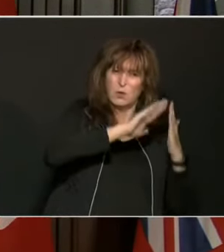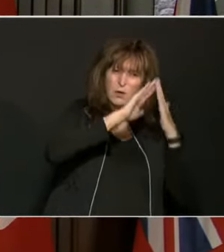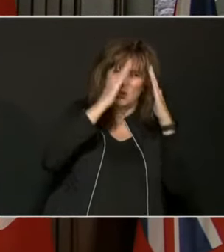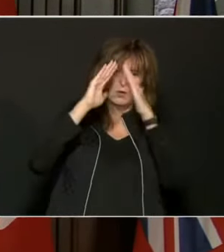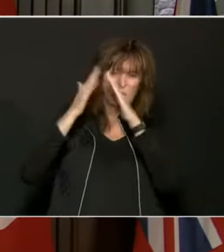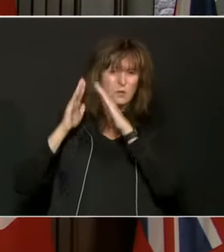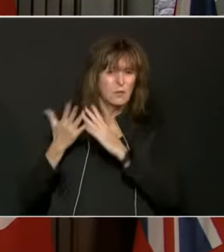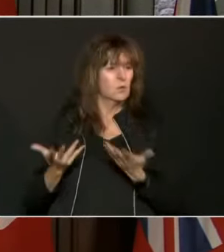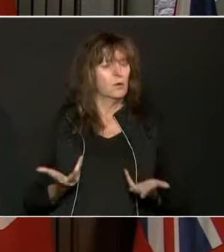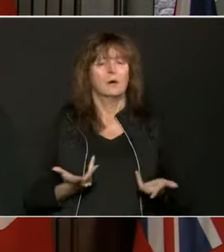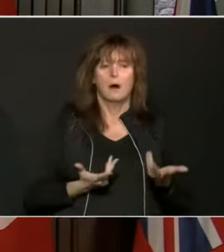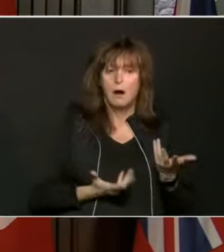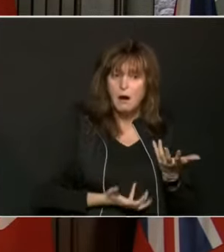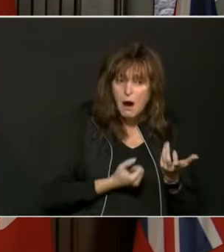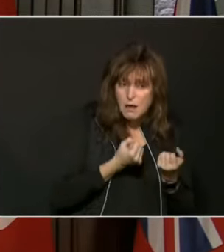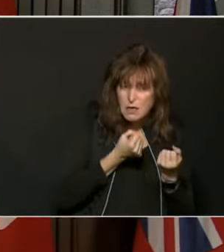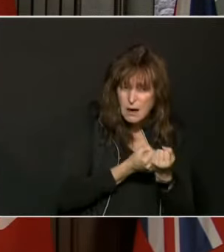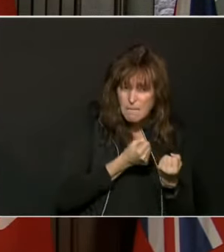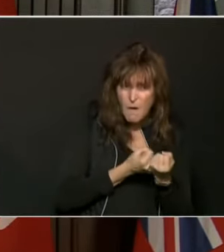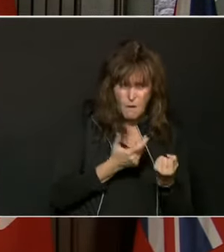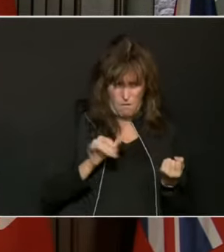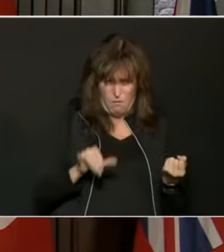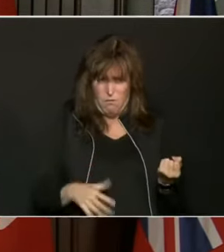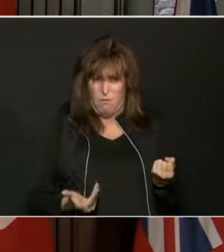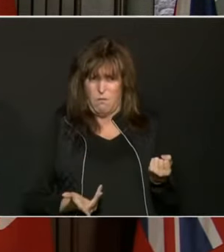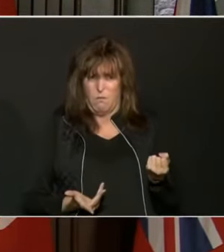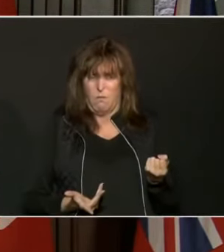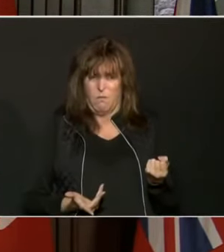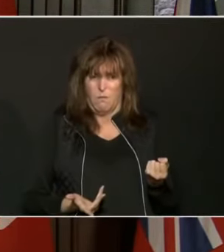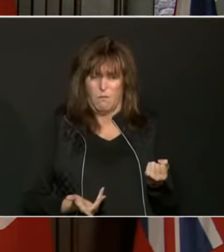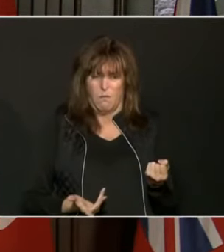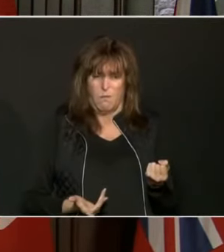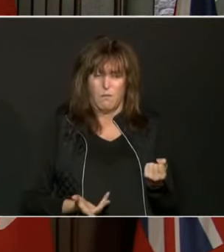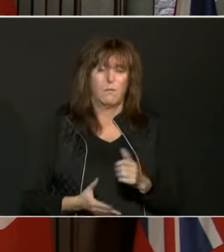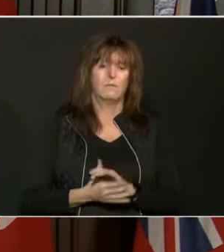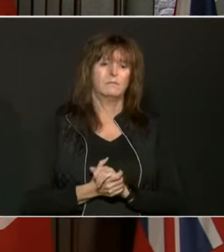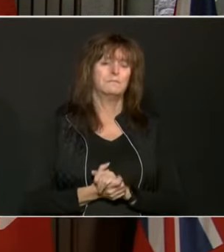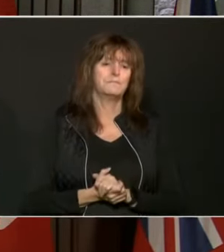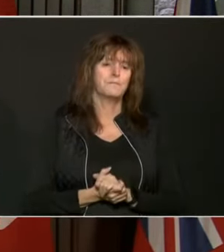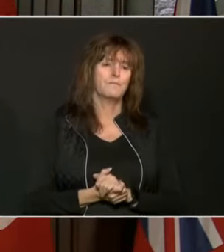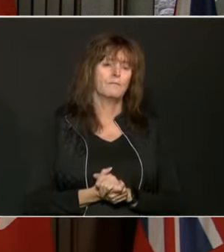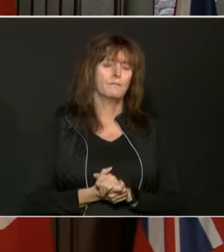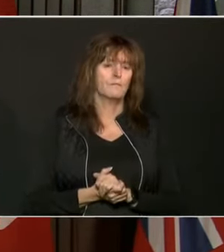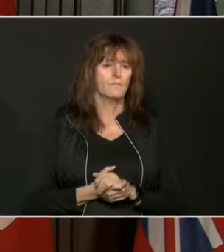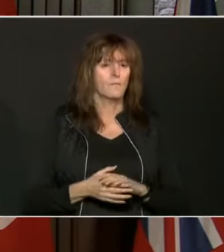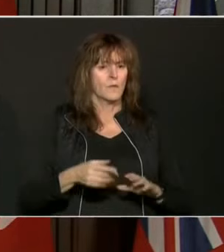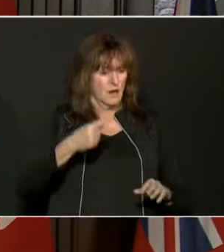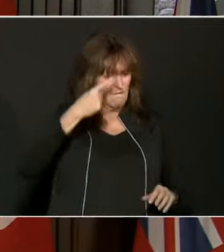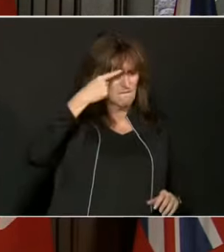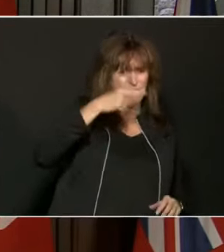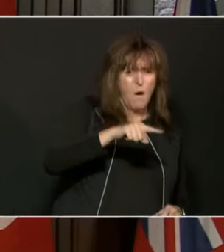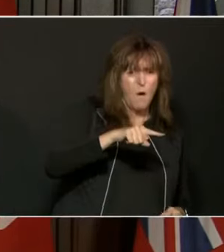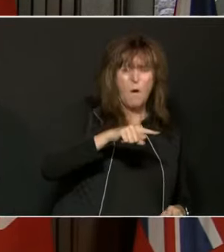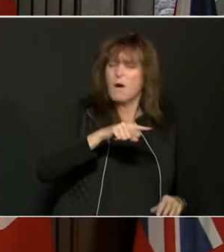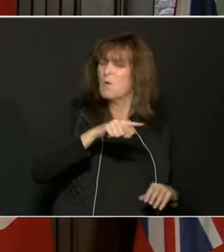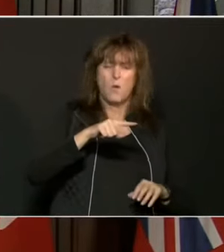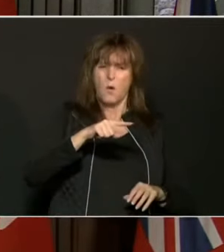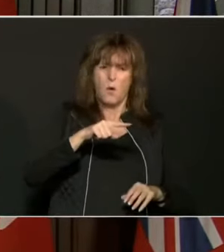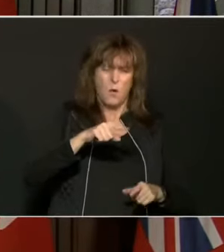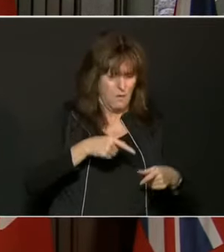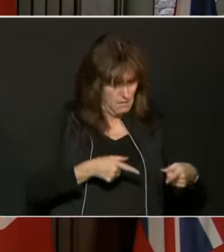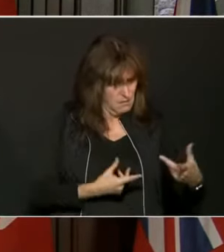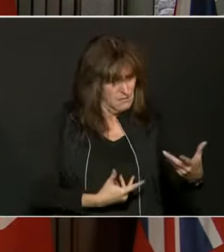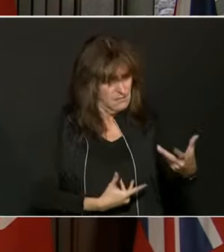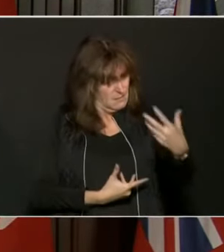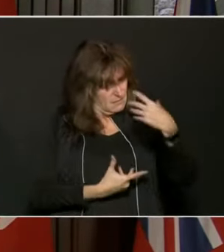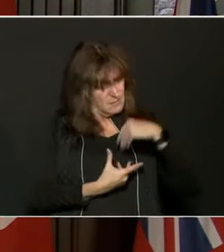communities, really designed, as Dr. Williams said, with them, not for them, in sort of a one-size-fits-all approach. There's